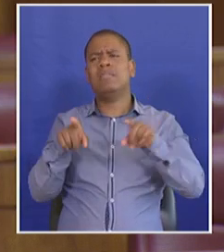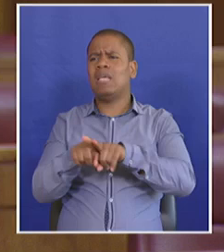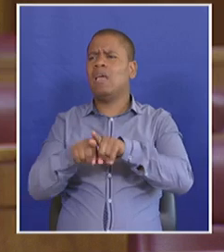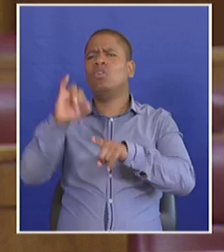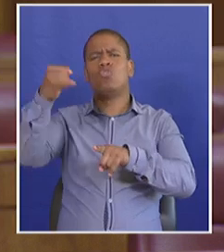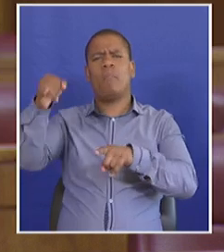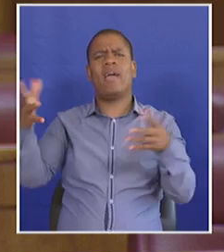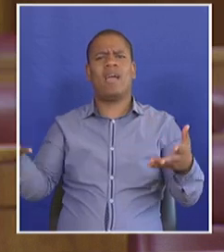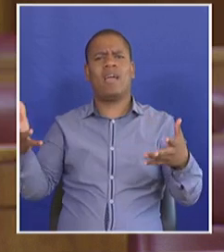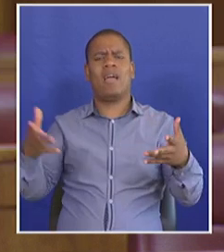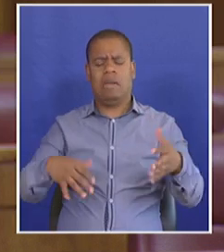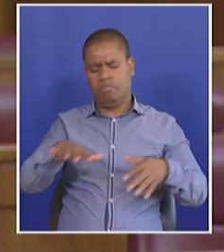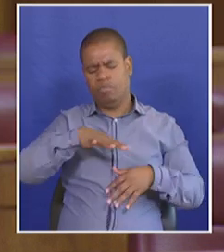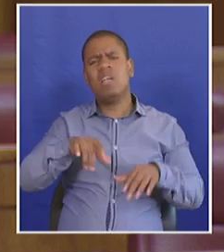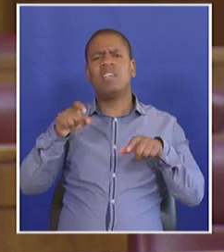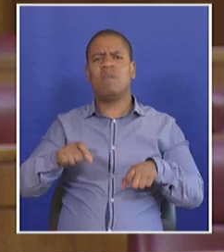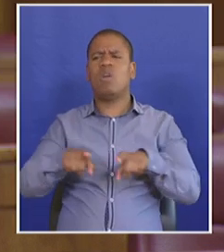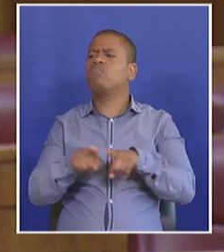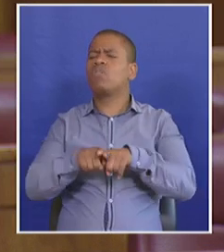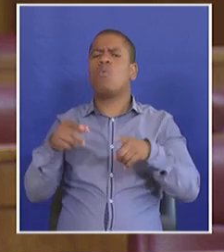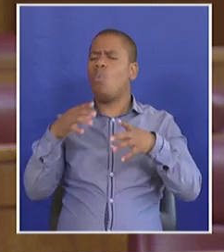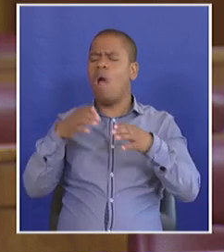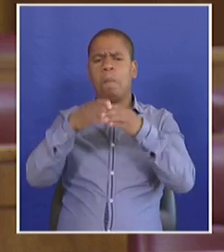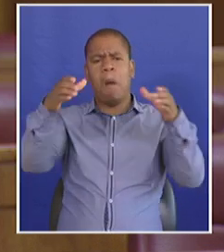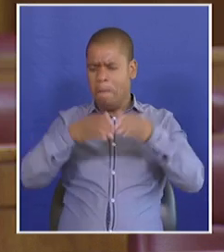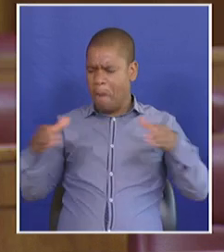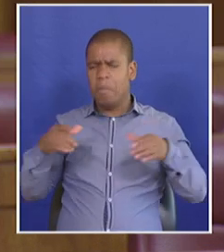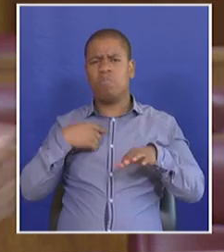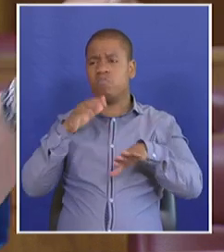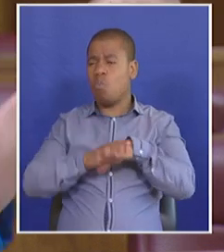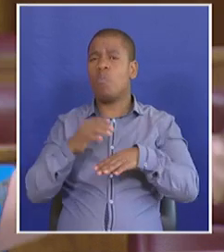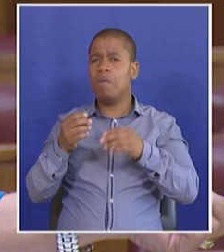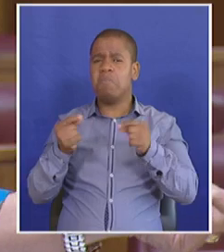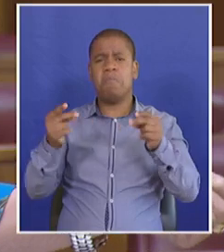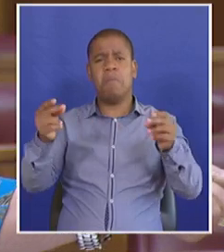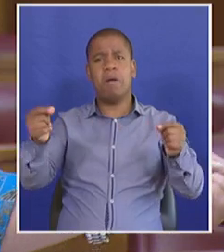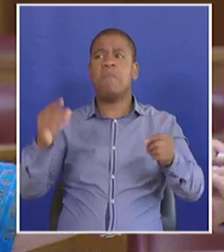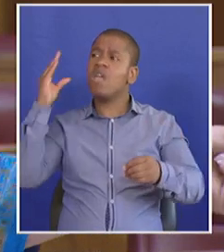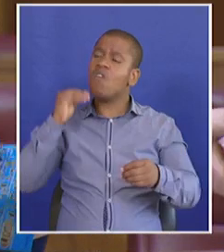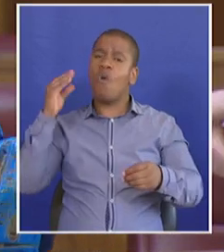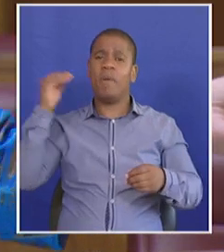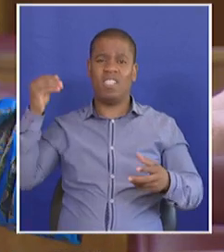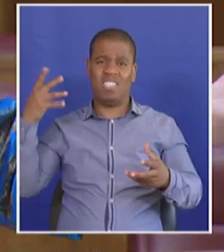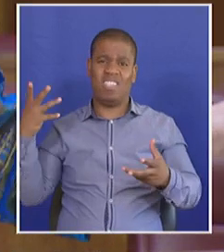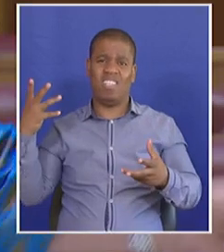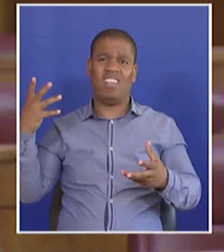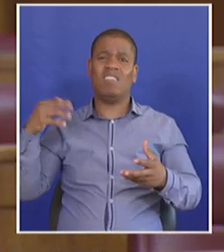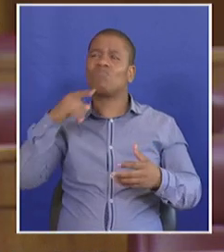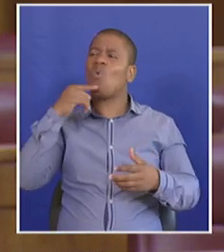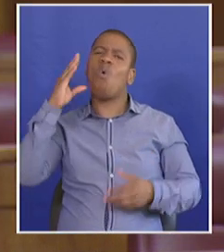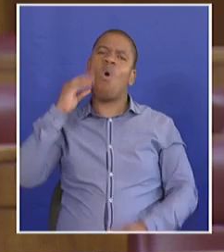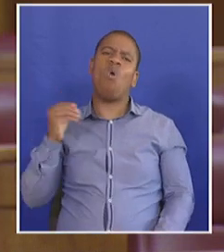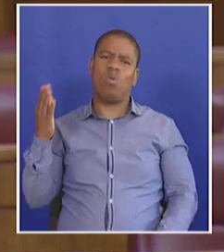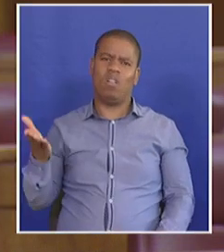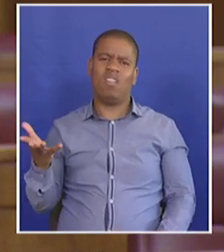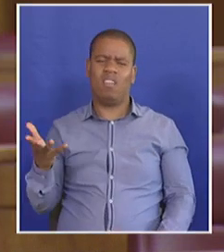And those places where the population growth is happening faster than the census figures of 4 or 5 years